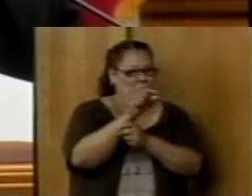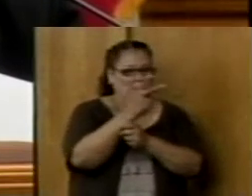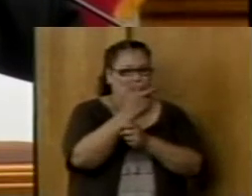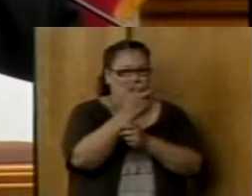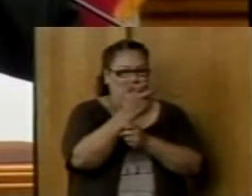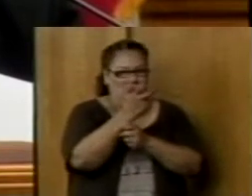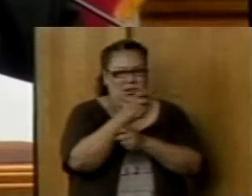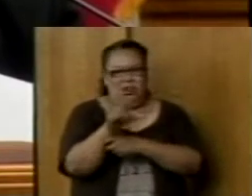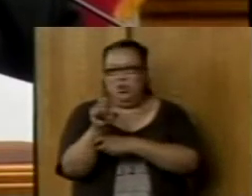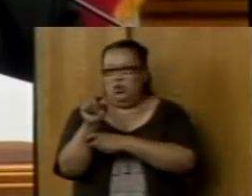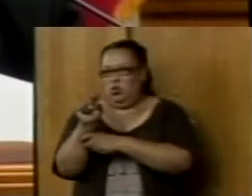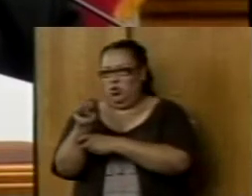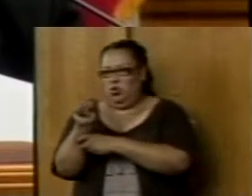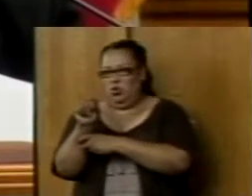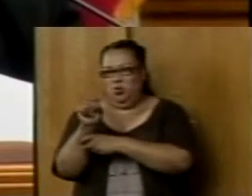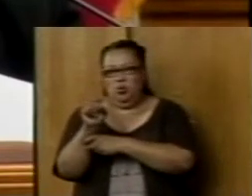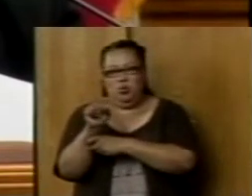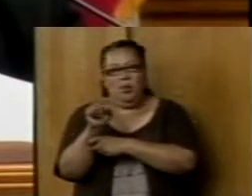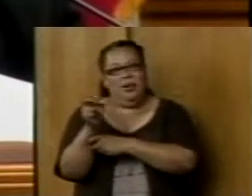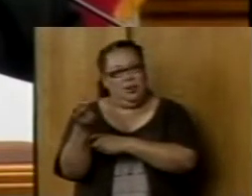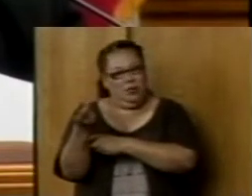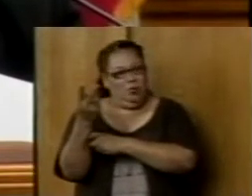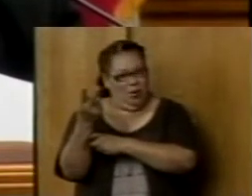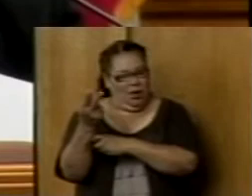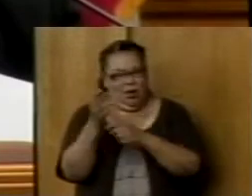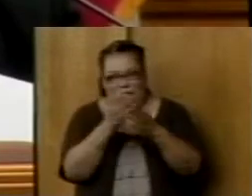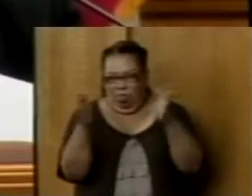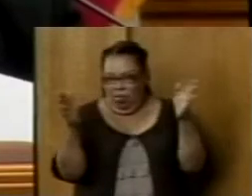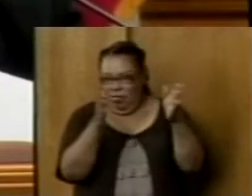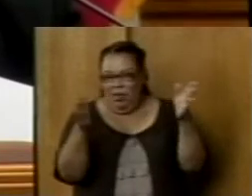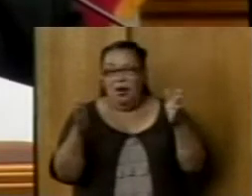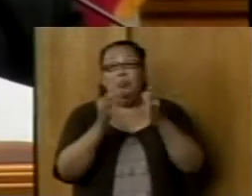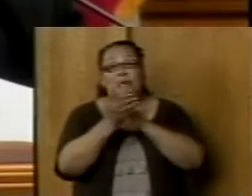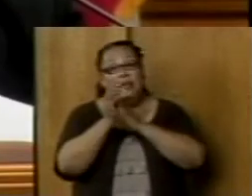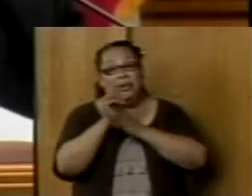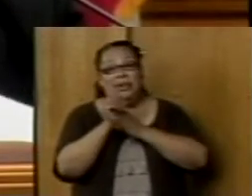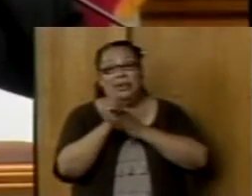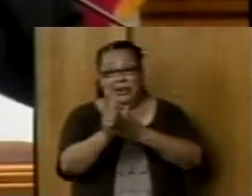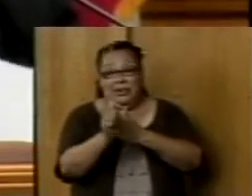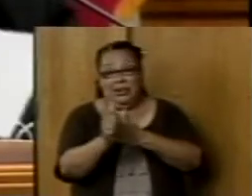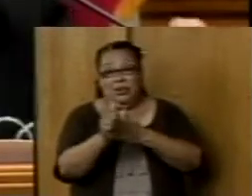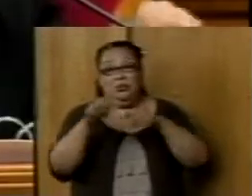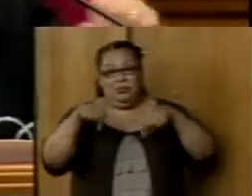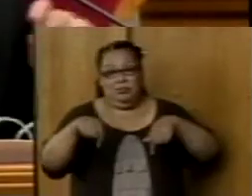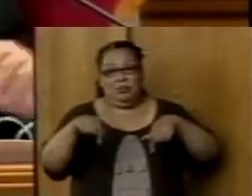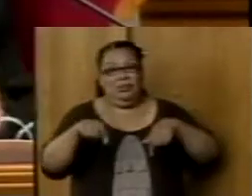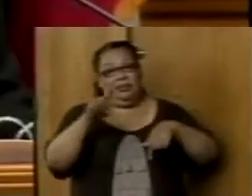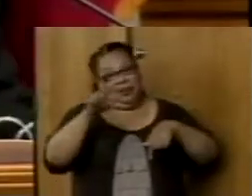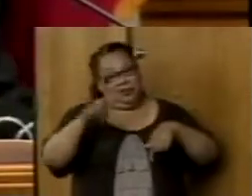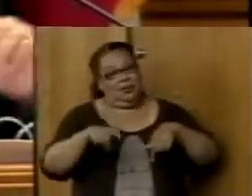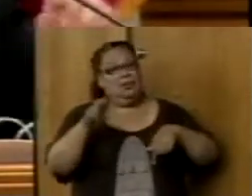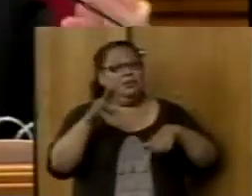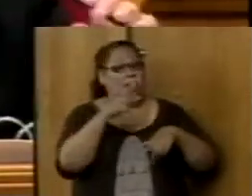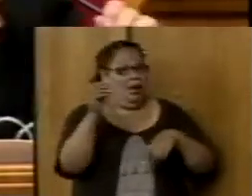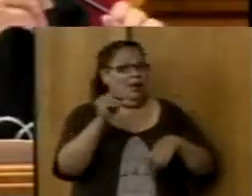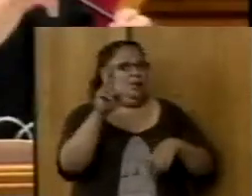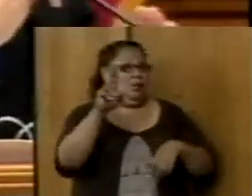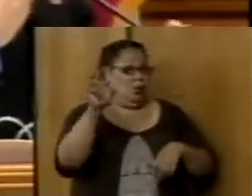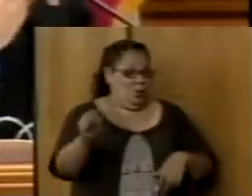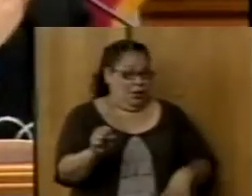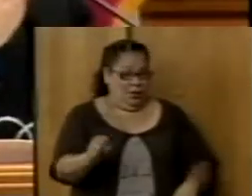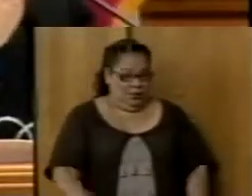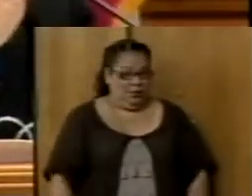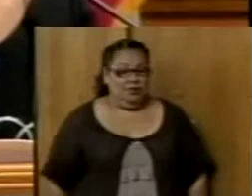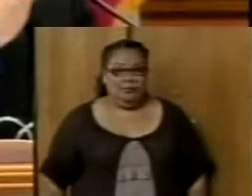2012-2013, you will be leaders in Texas and the United States. So again, congratulations.